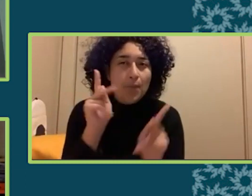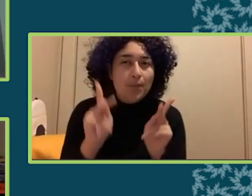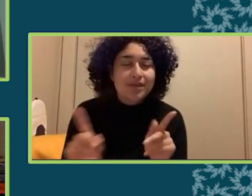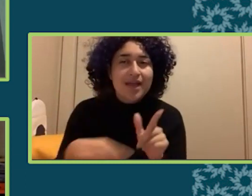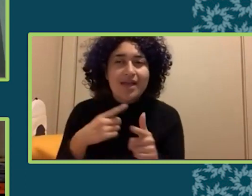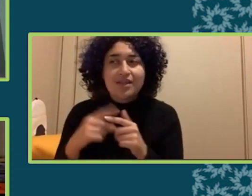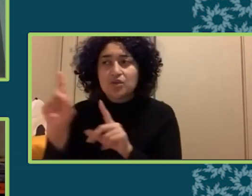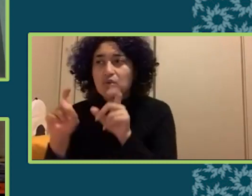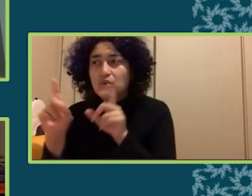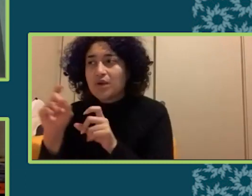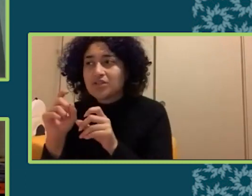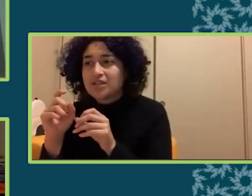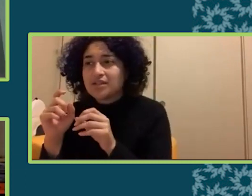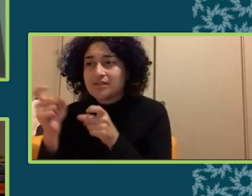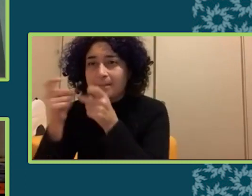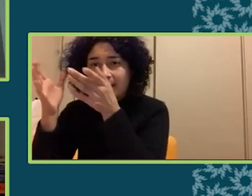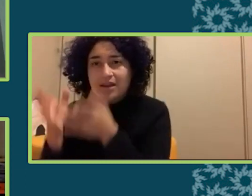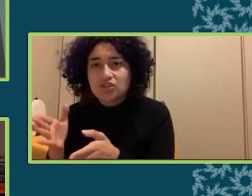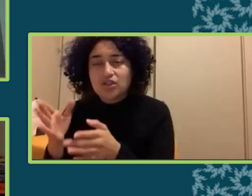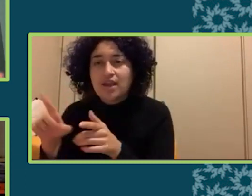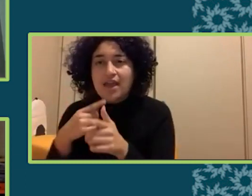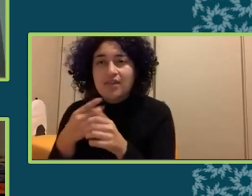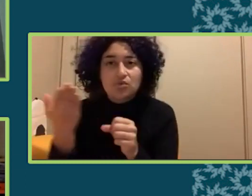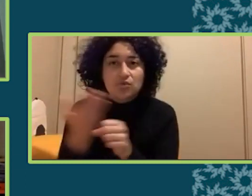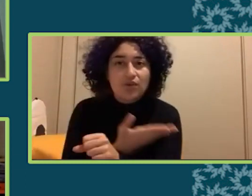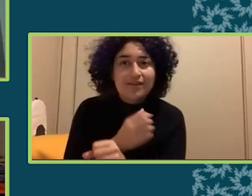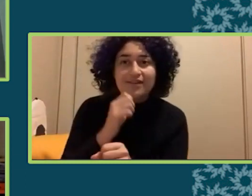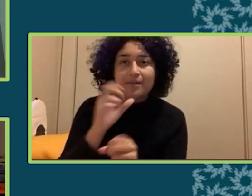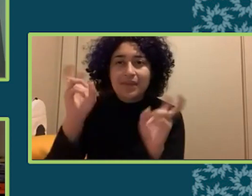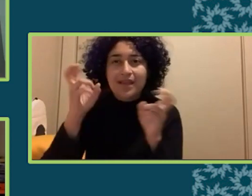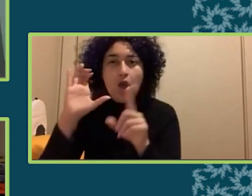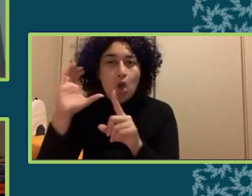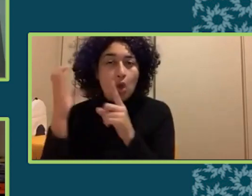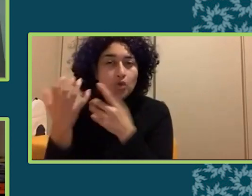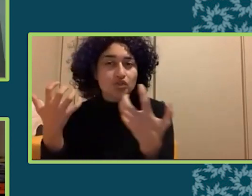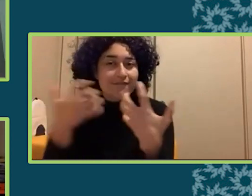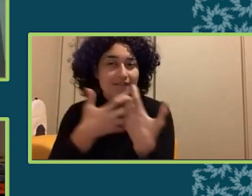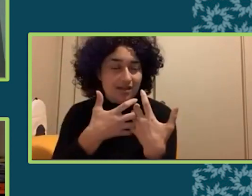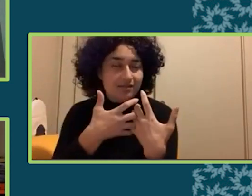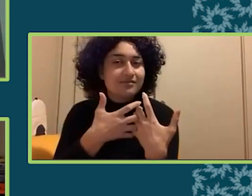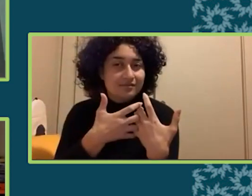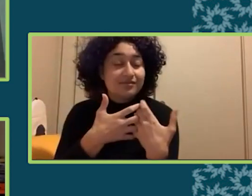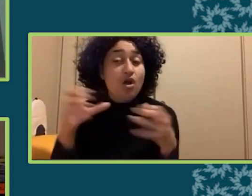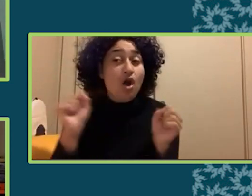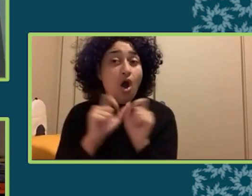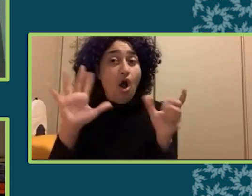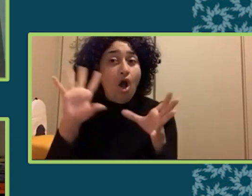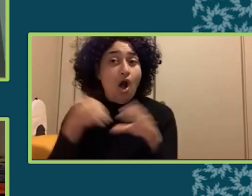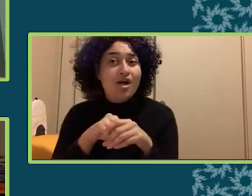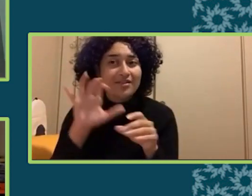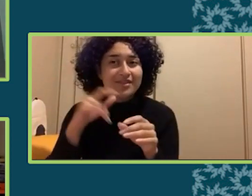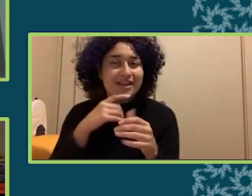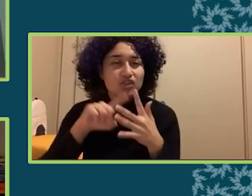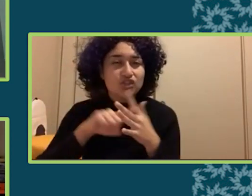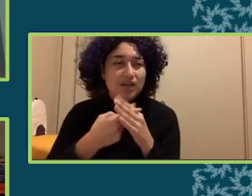questioned a manager and got yelled at, and then you got fired for not being a culture fit, right? there's all of that is starting to like peel